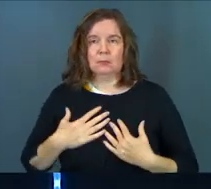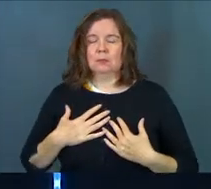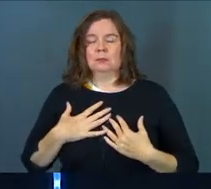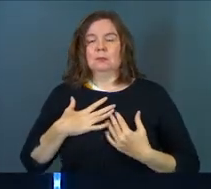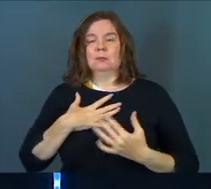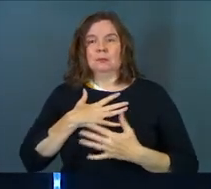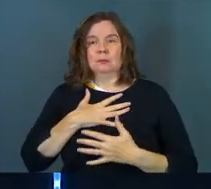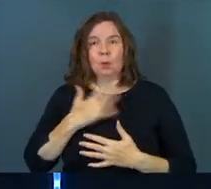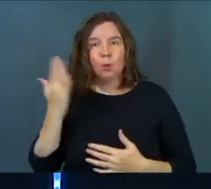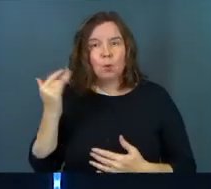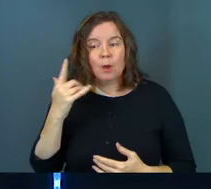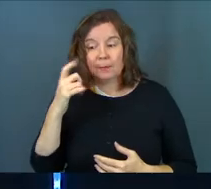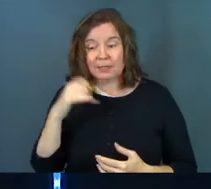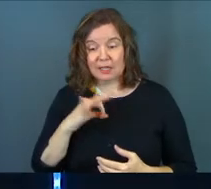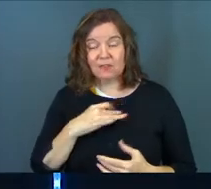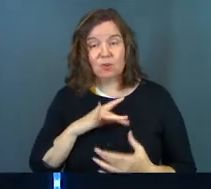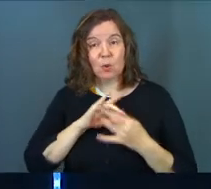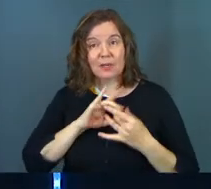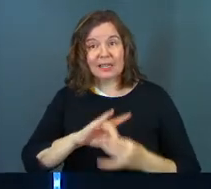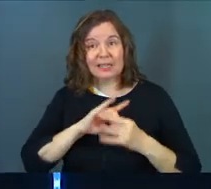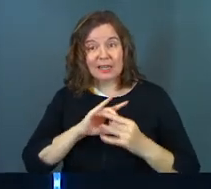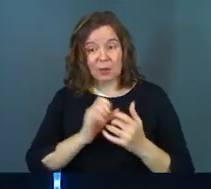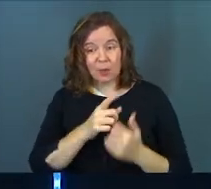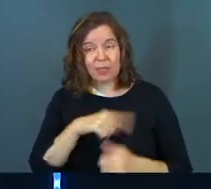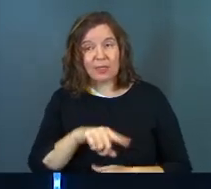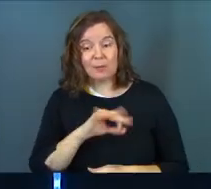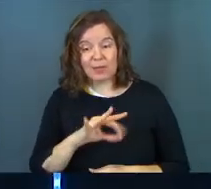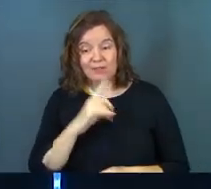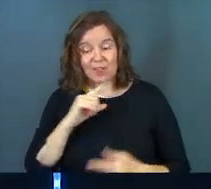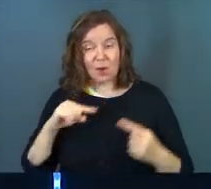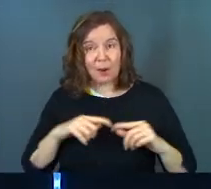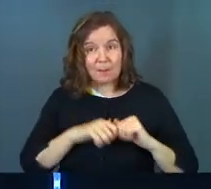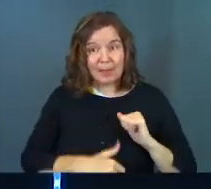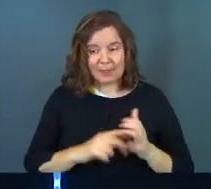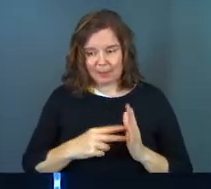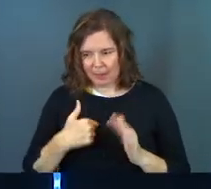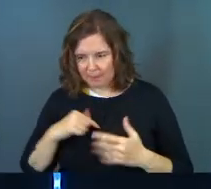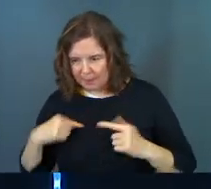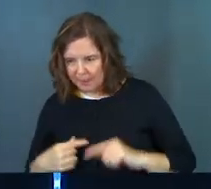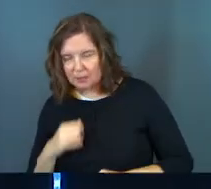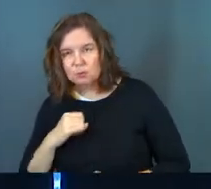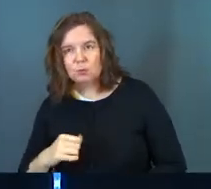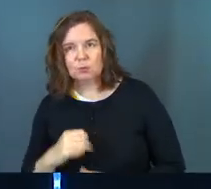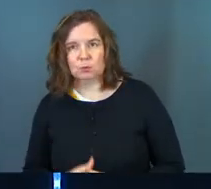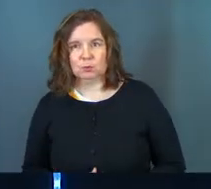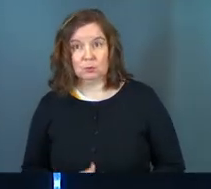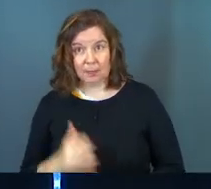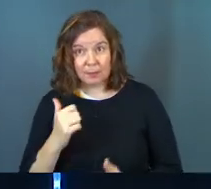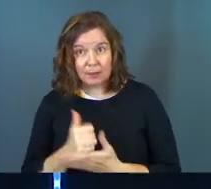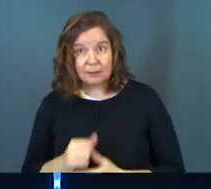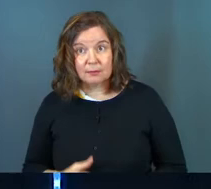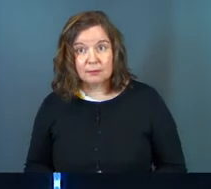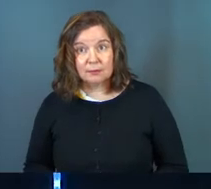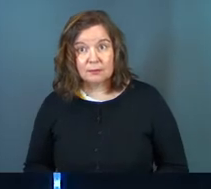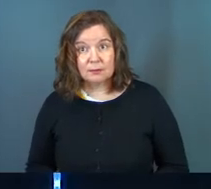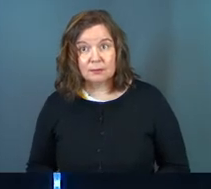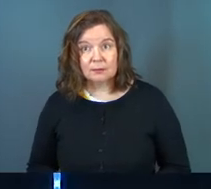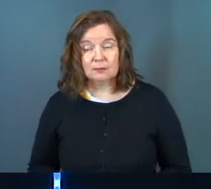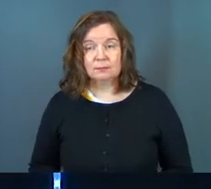deeply. Why? Because of your connection with them. If they're in pain, that means I'm in pain. Amen?